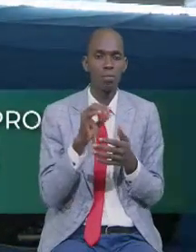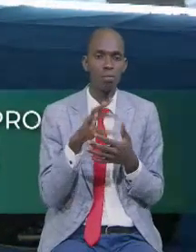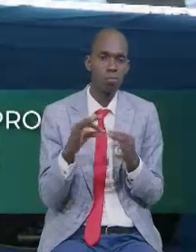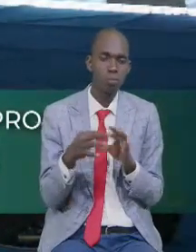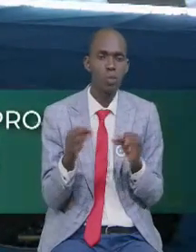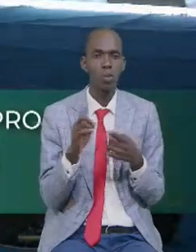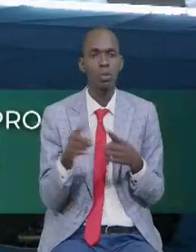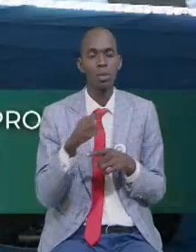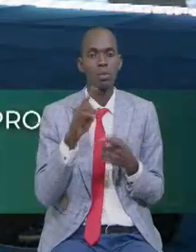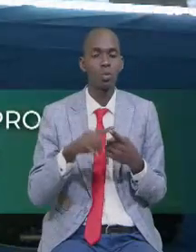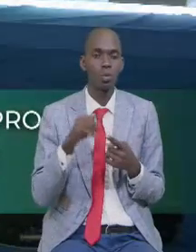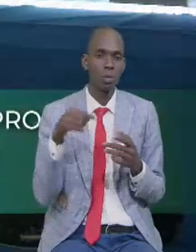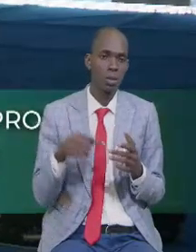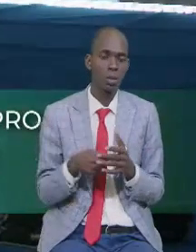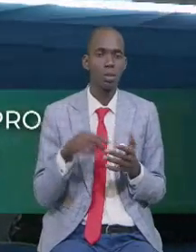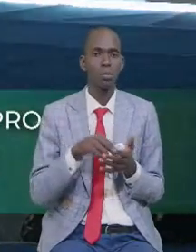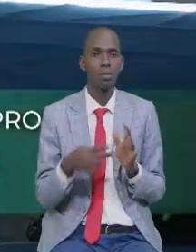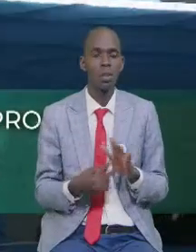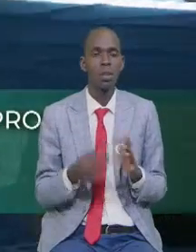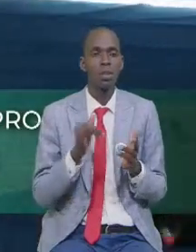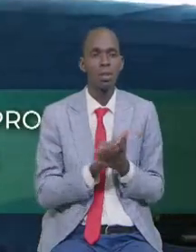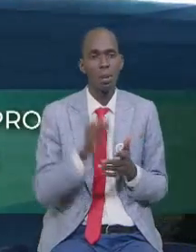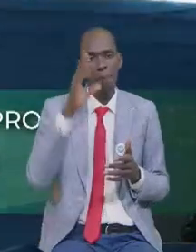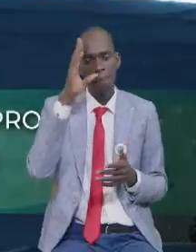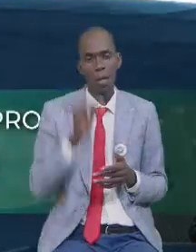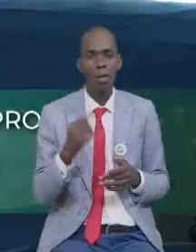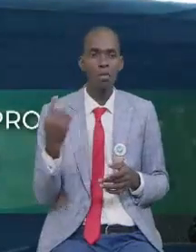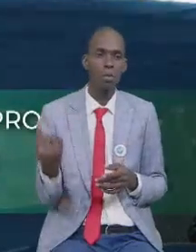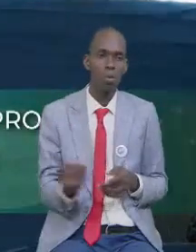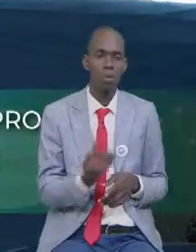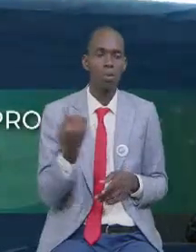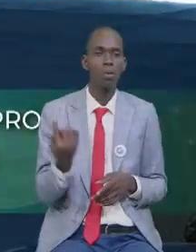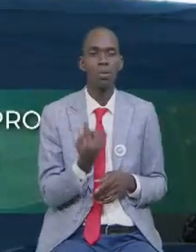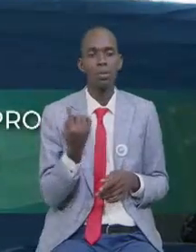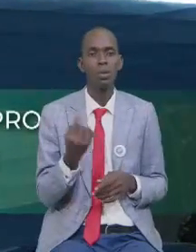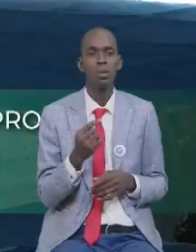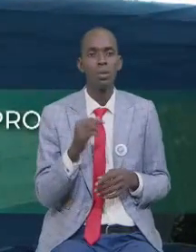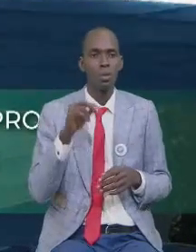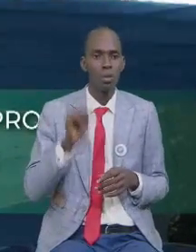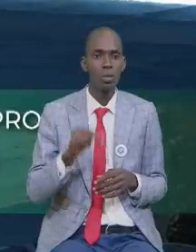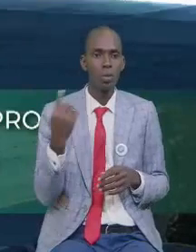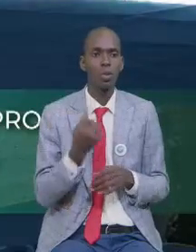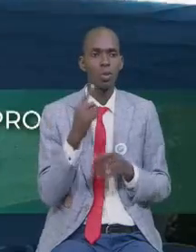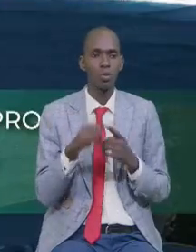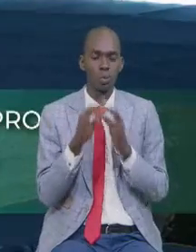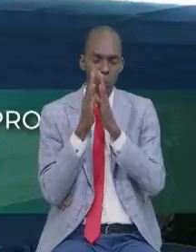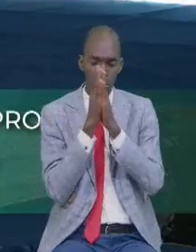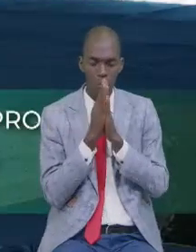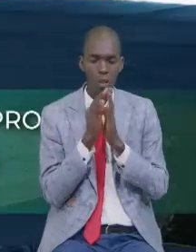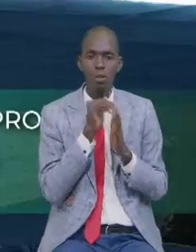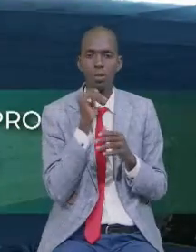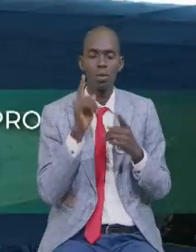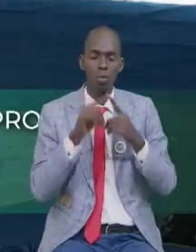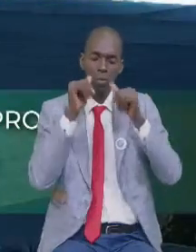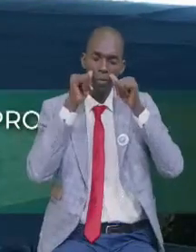end, that man ought always to pray and not to faint. Always to pray. But